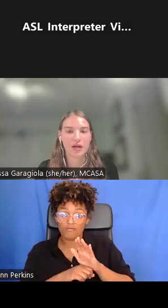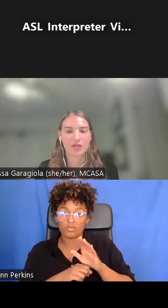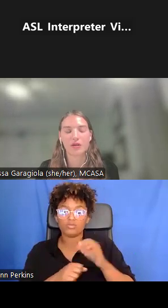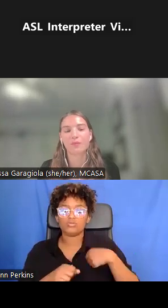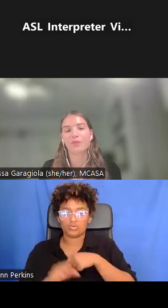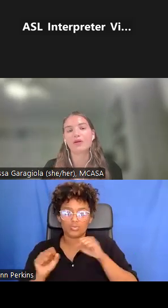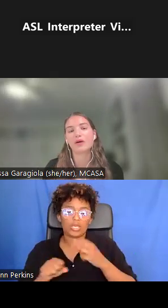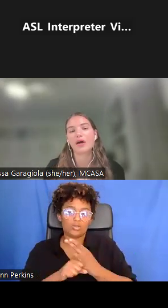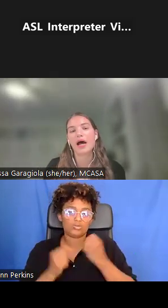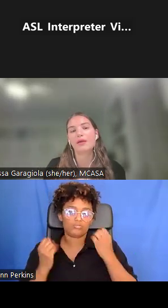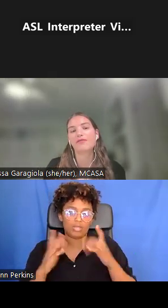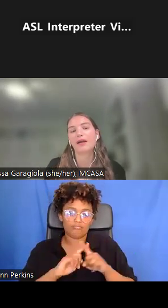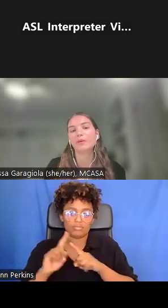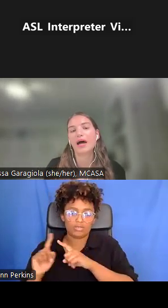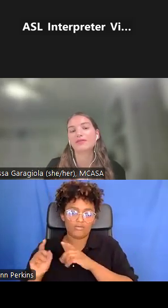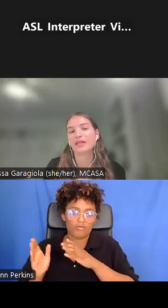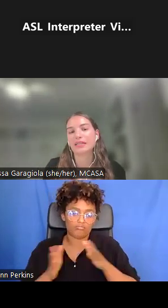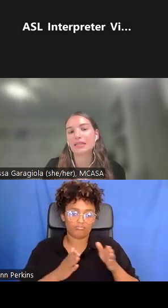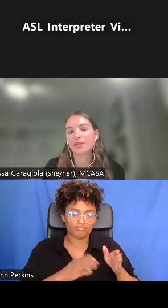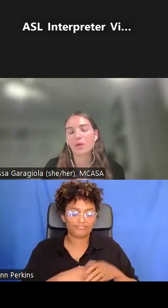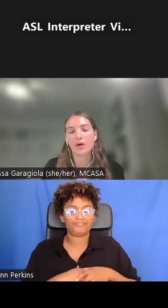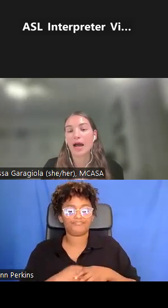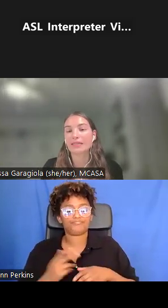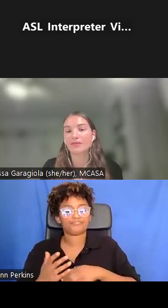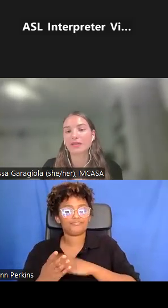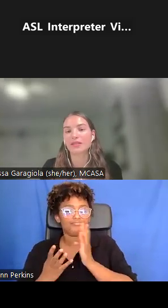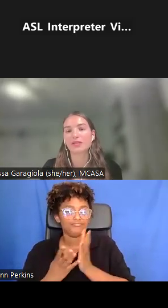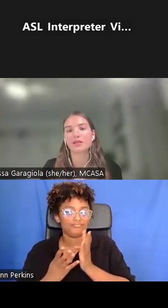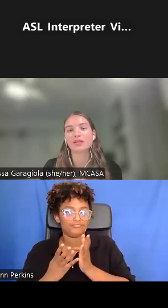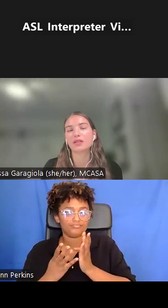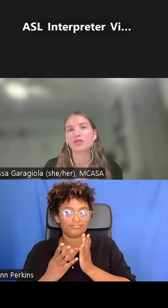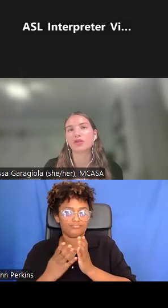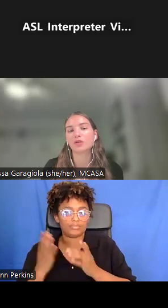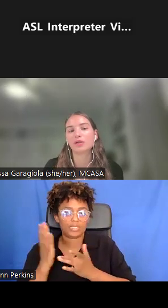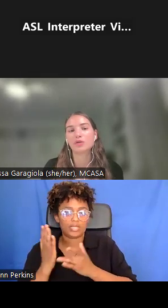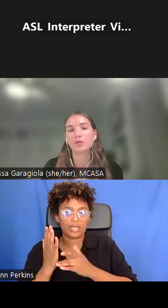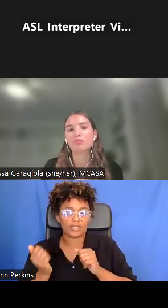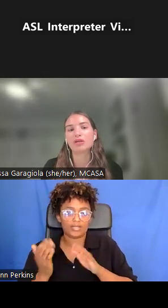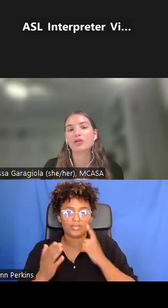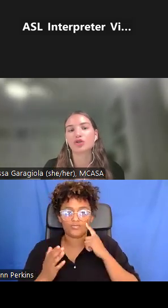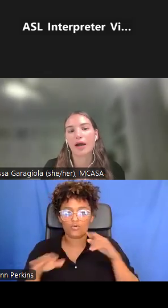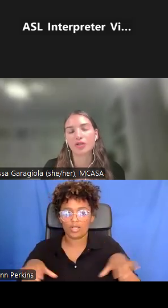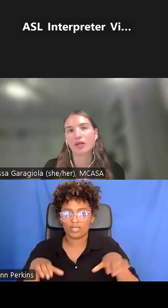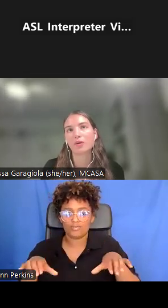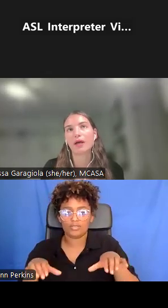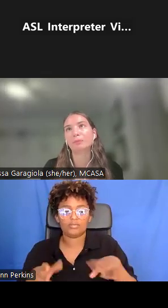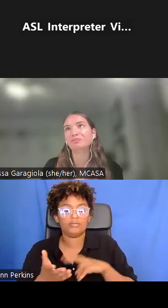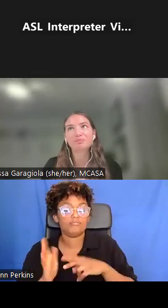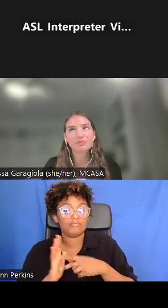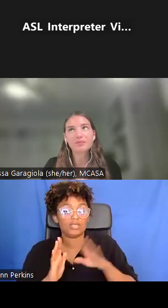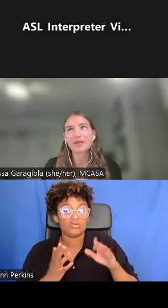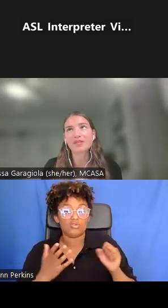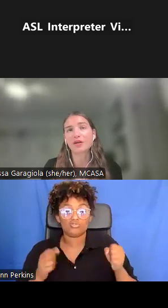that strategy. And then finally, we have the techniques or activities. So these are things you're doing to meet your strategy. So